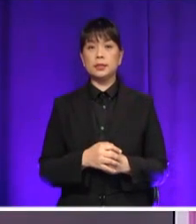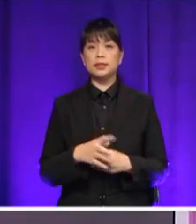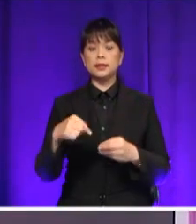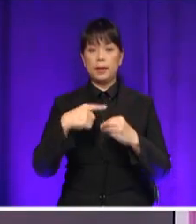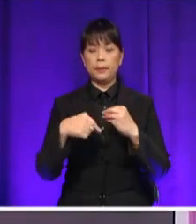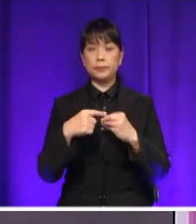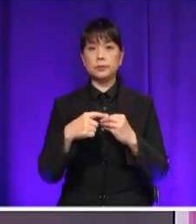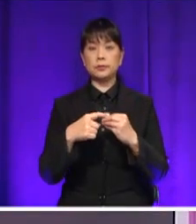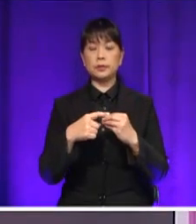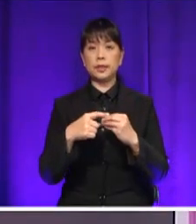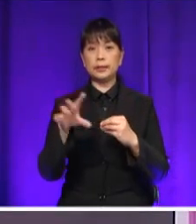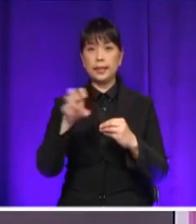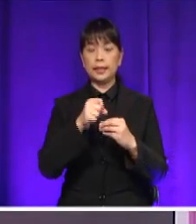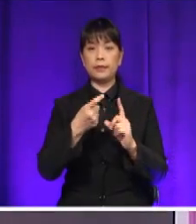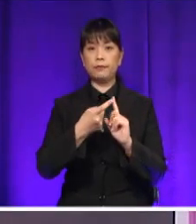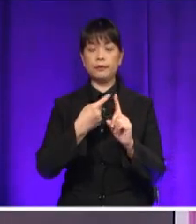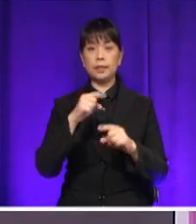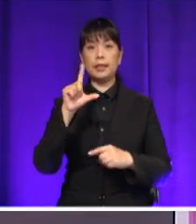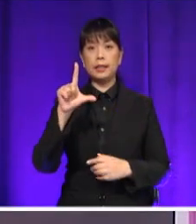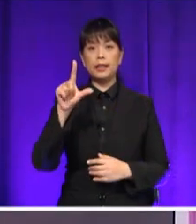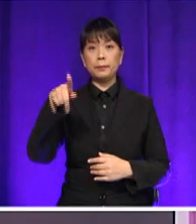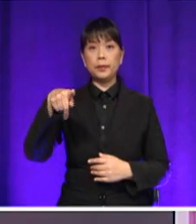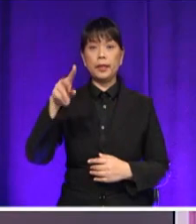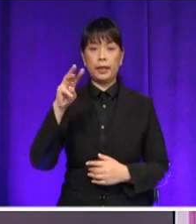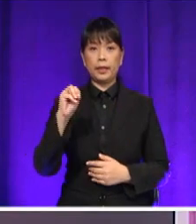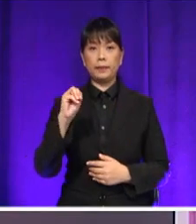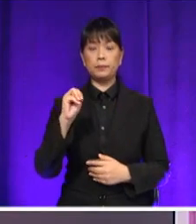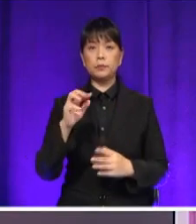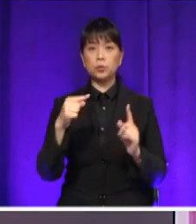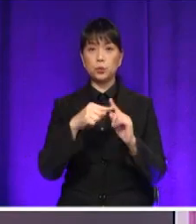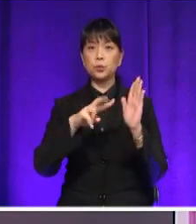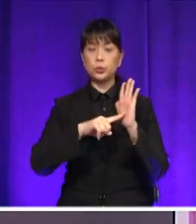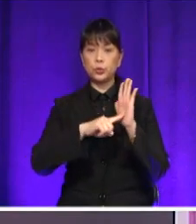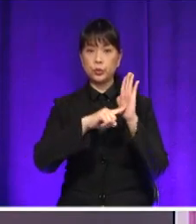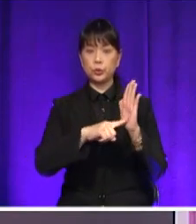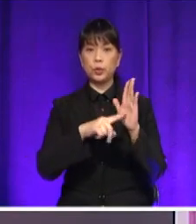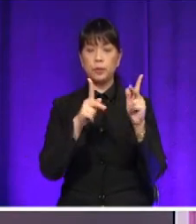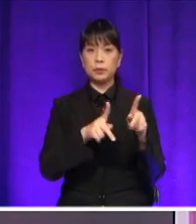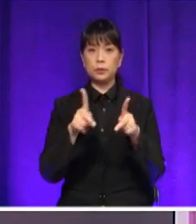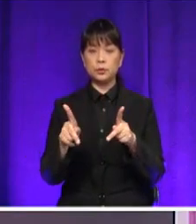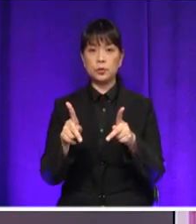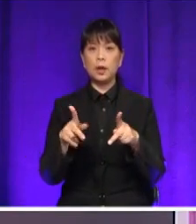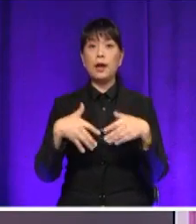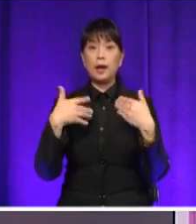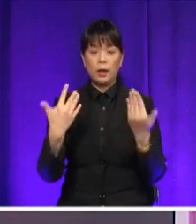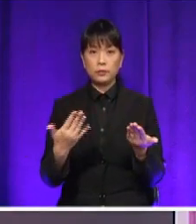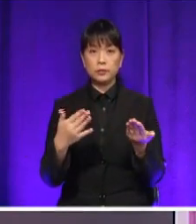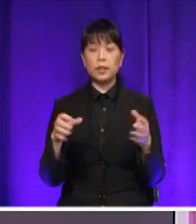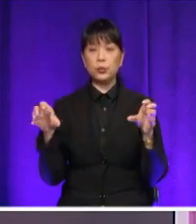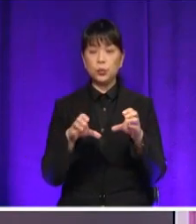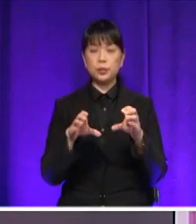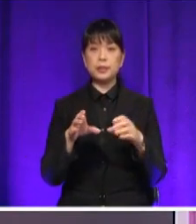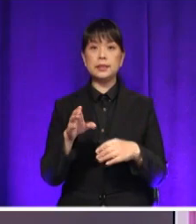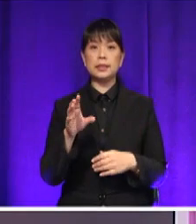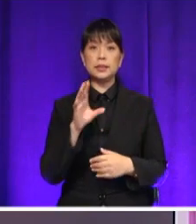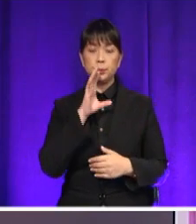Lembaga Peperiksaan to show pupils how the actual SPM speaking examination